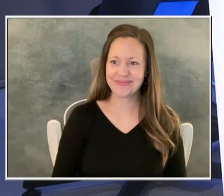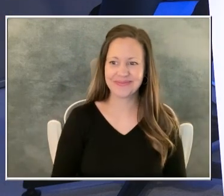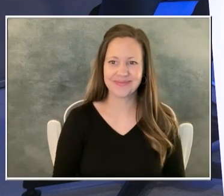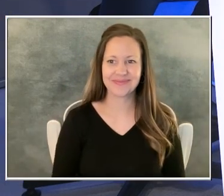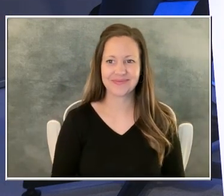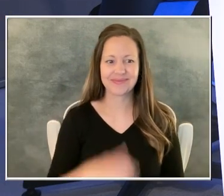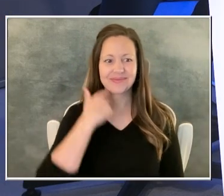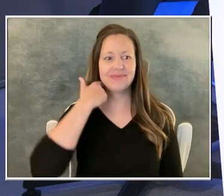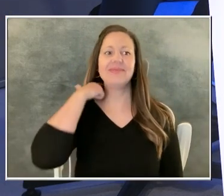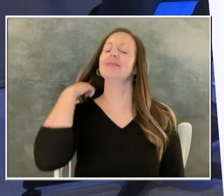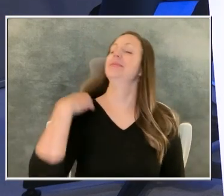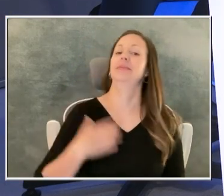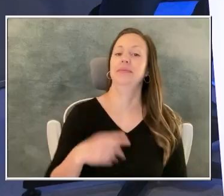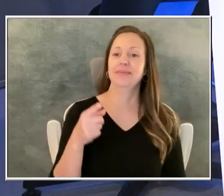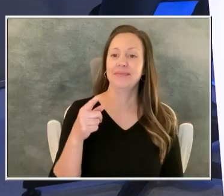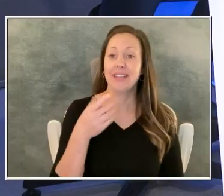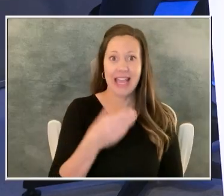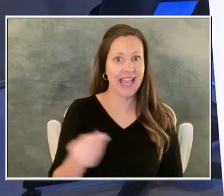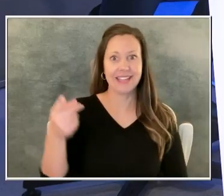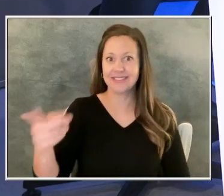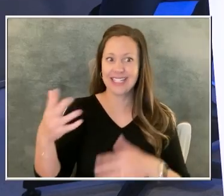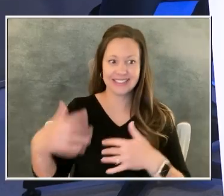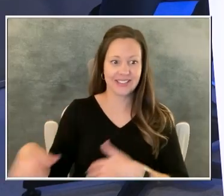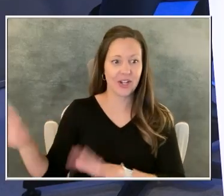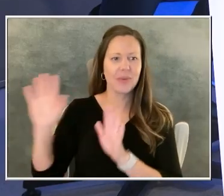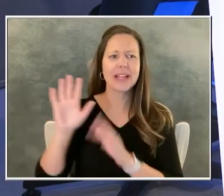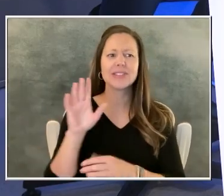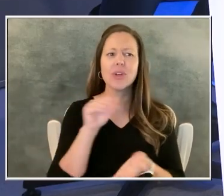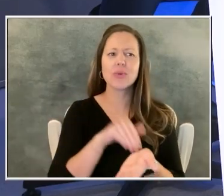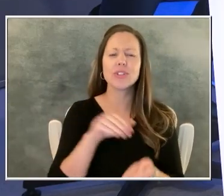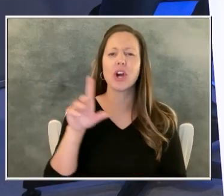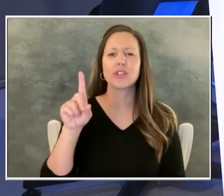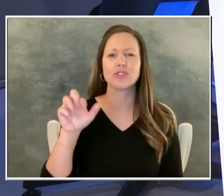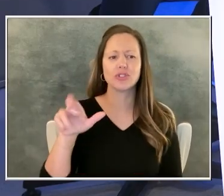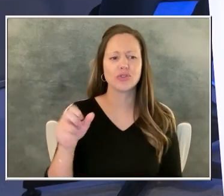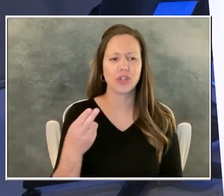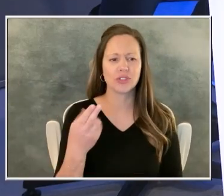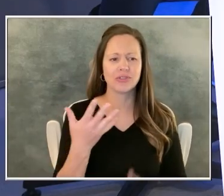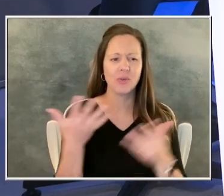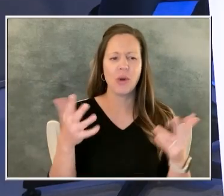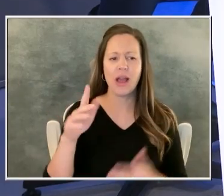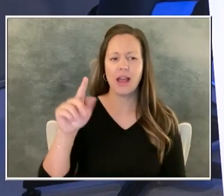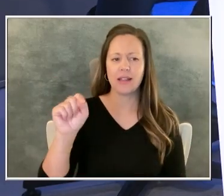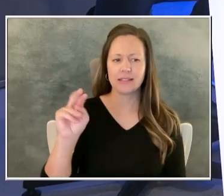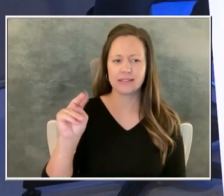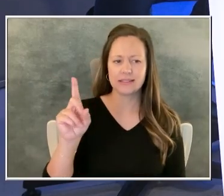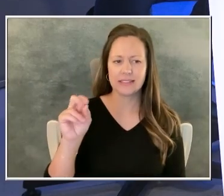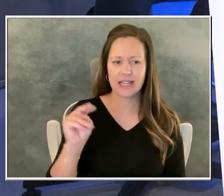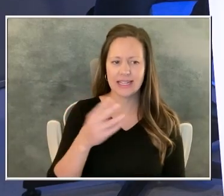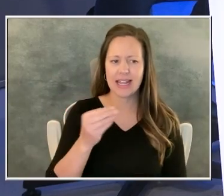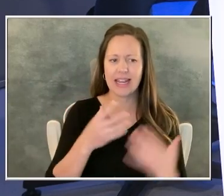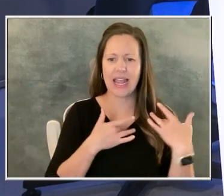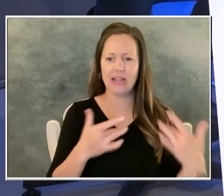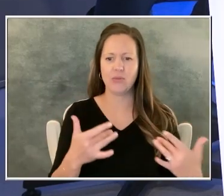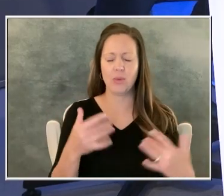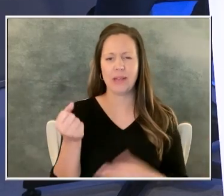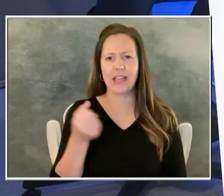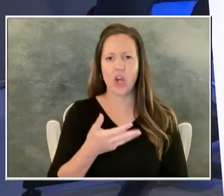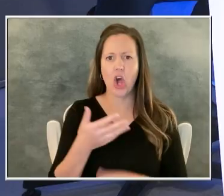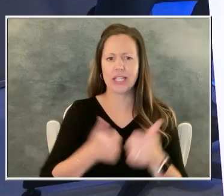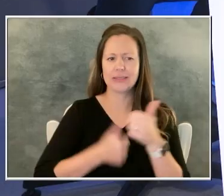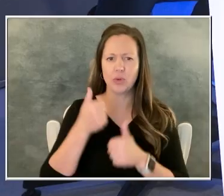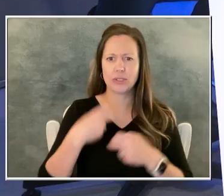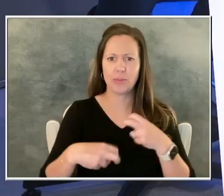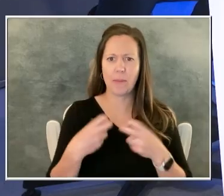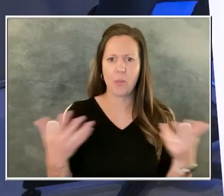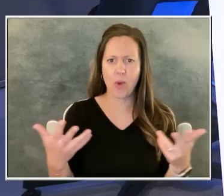And he is on his way. So, Dr. Darsh, what is a tendon, and which tendons normally cause the most problems?